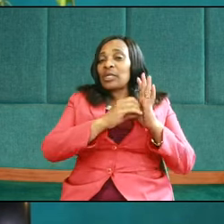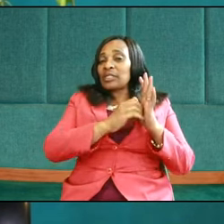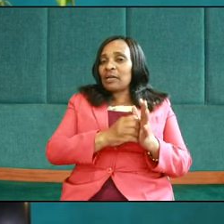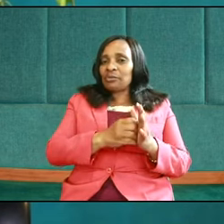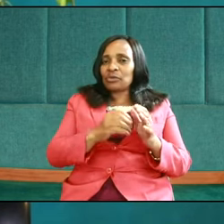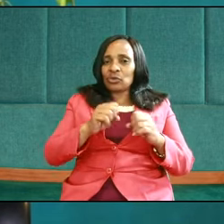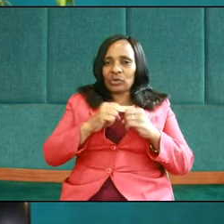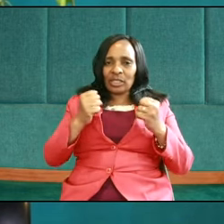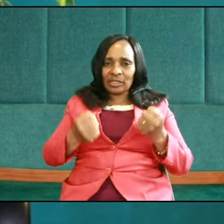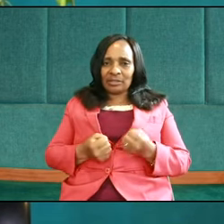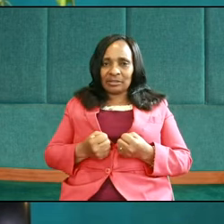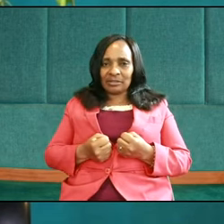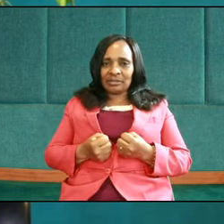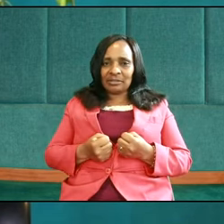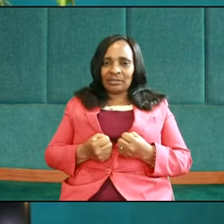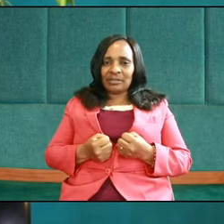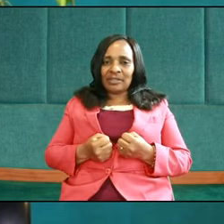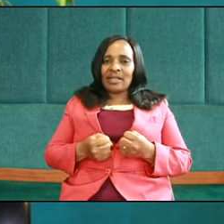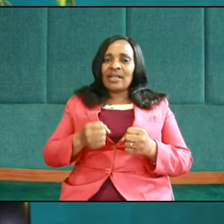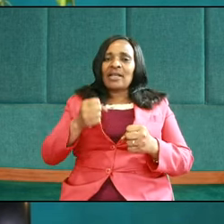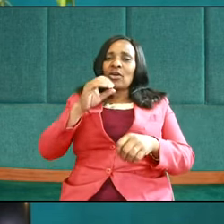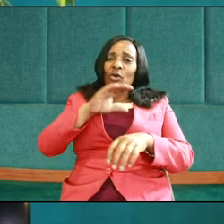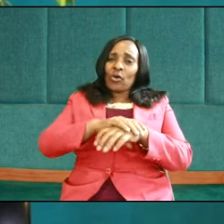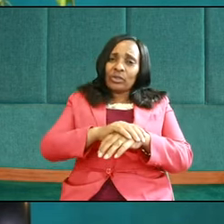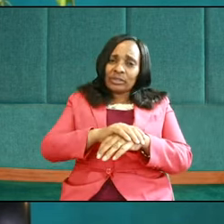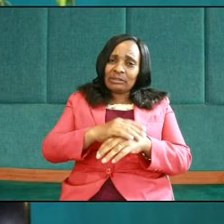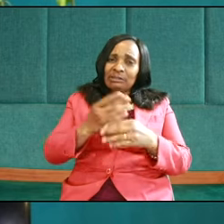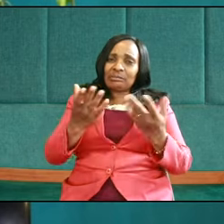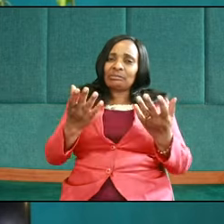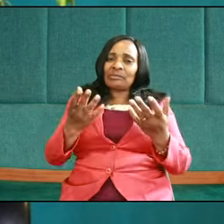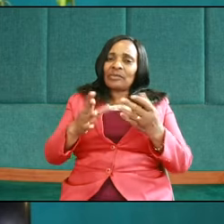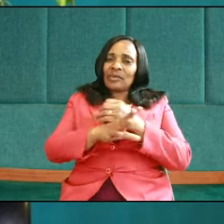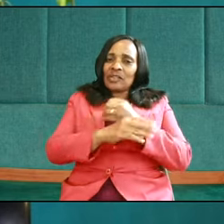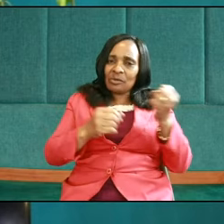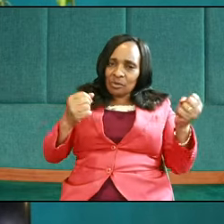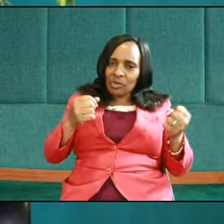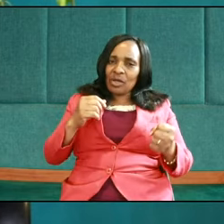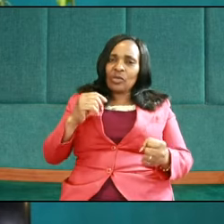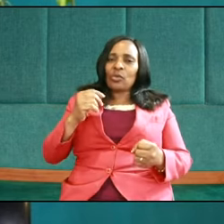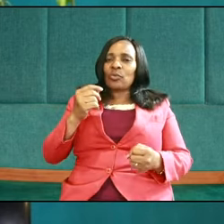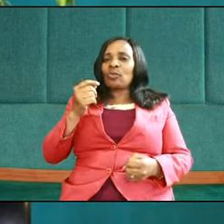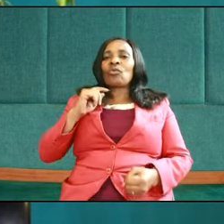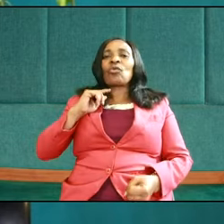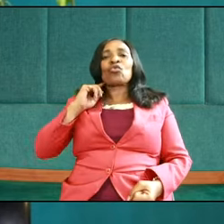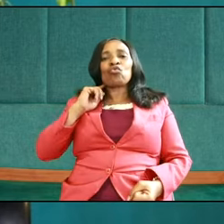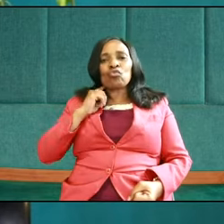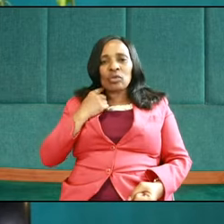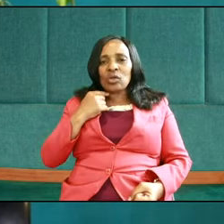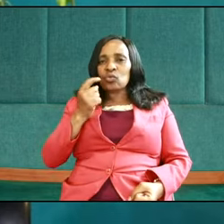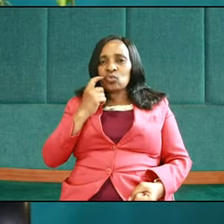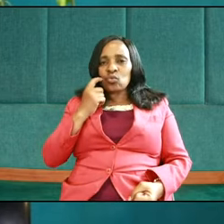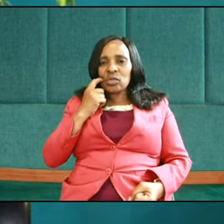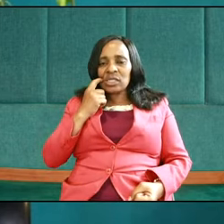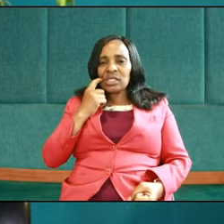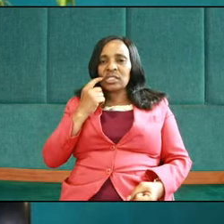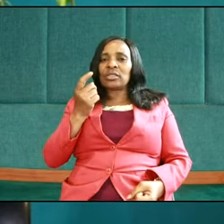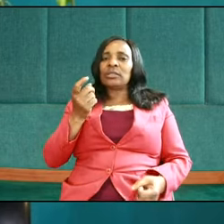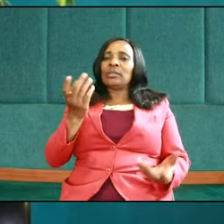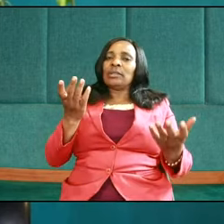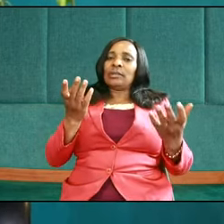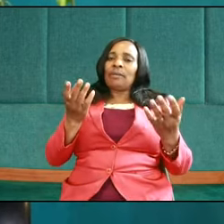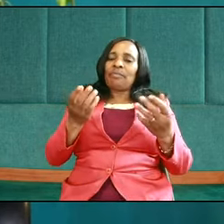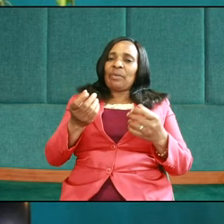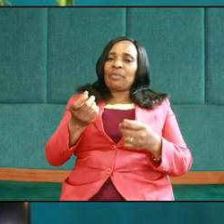in society. If you are caught stealing a sweet at a shop, you might be charged or taken to prison. But if you are